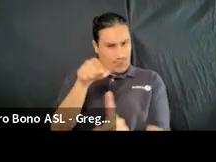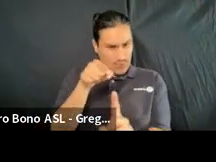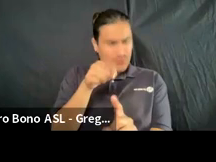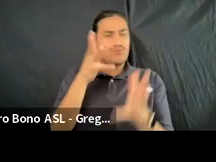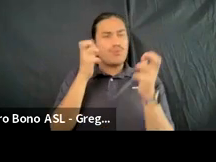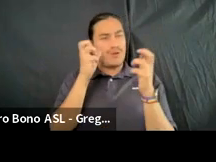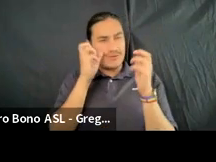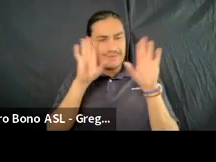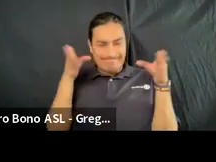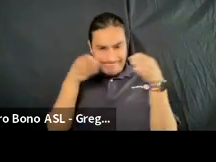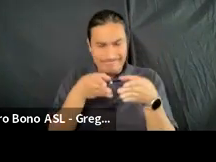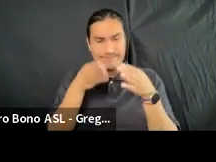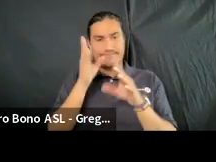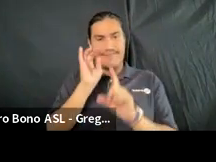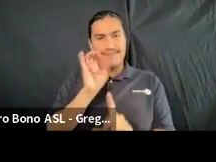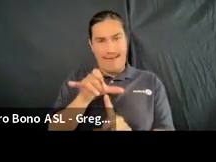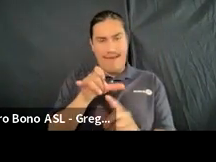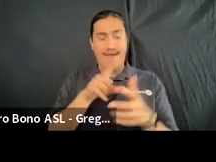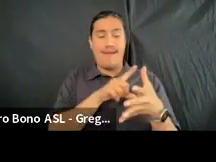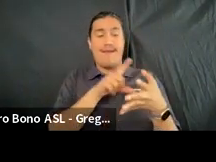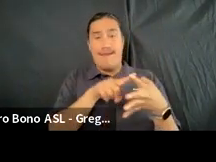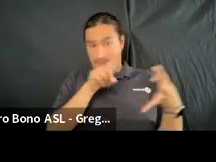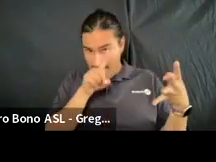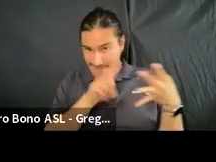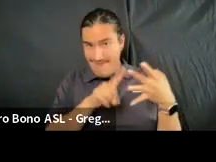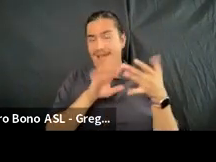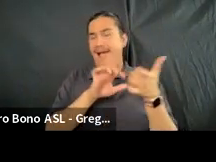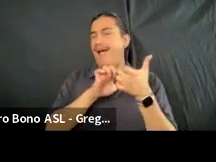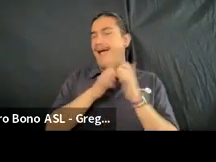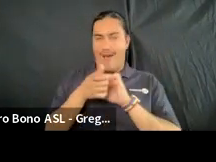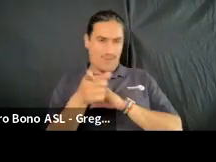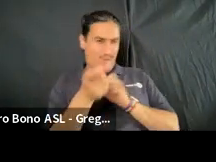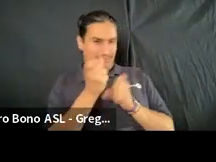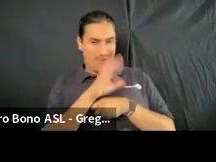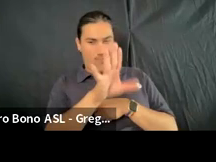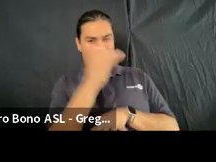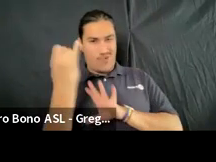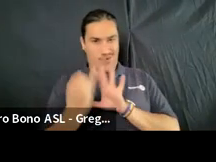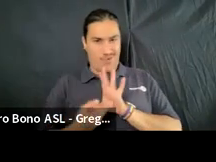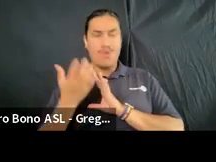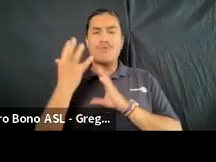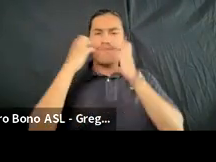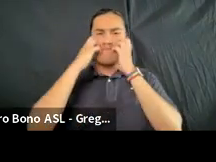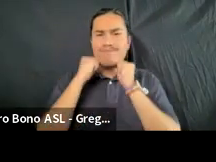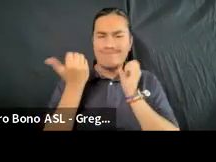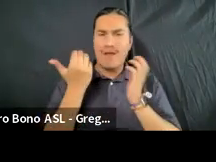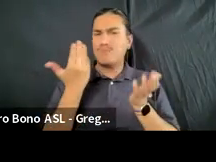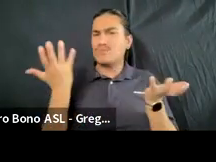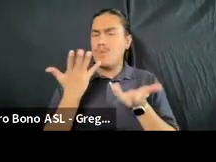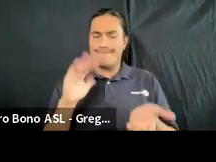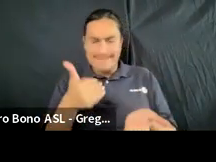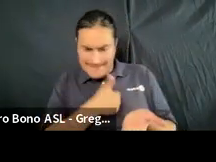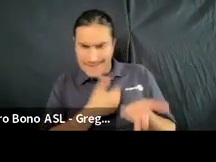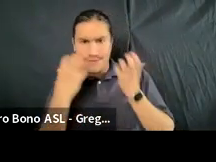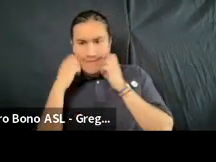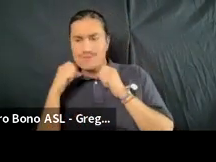on that. And that leads me into number two, which is how you make your art, your core values. Everyone's process